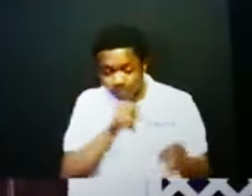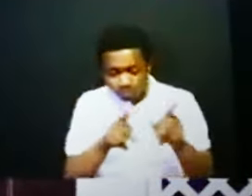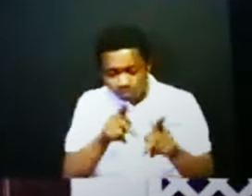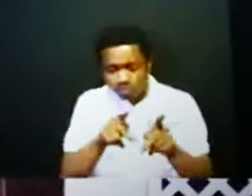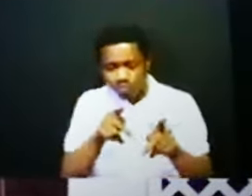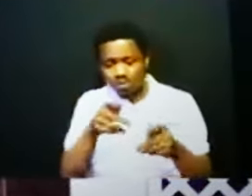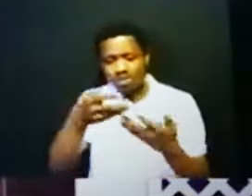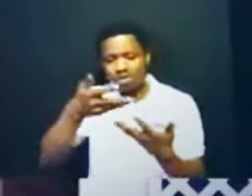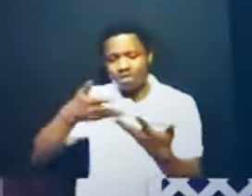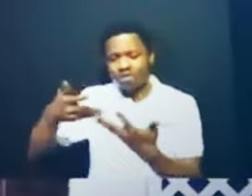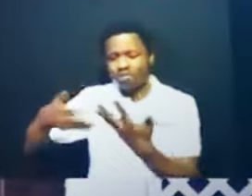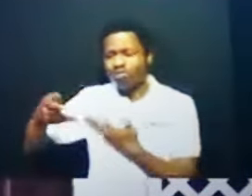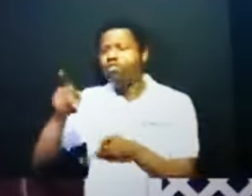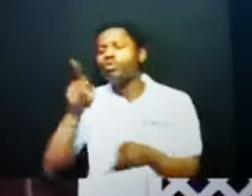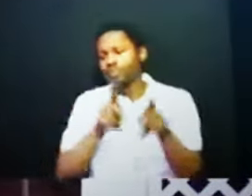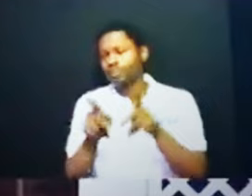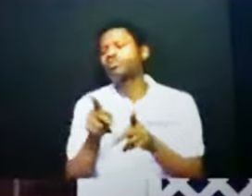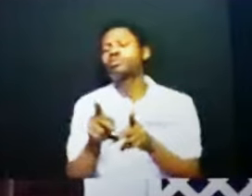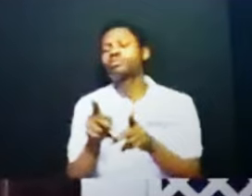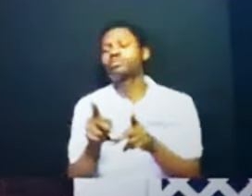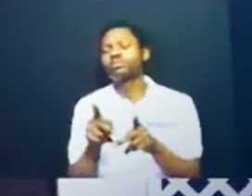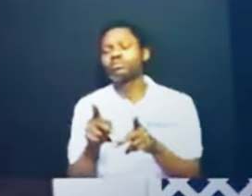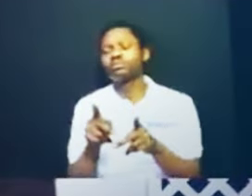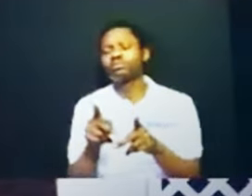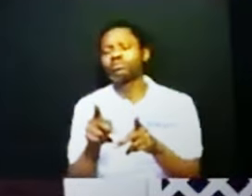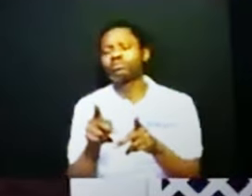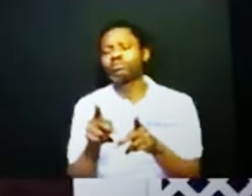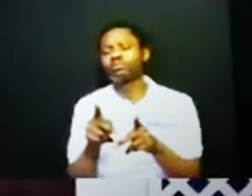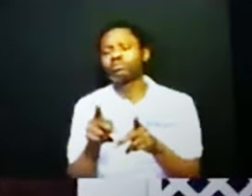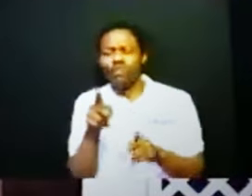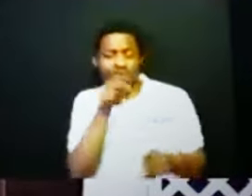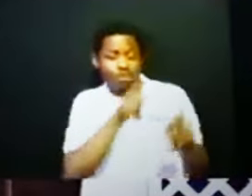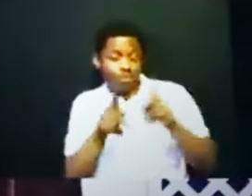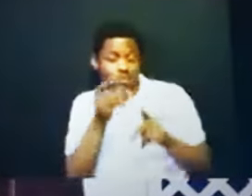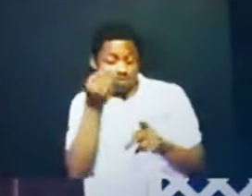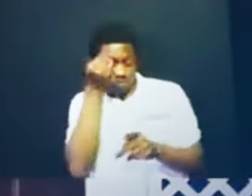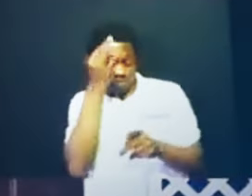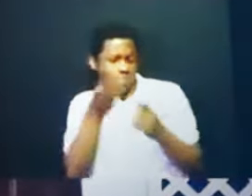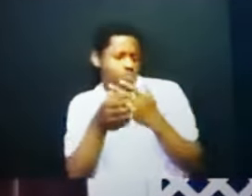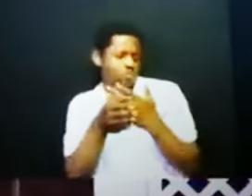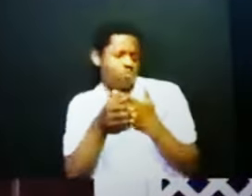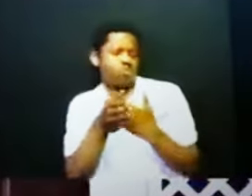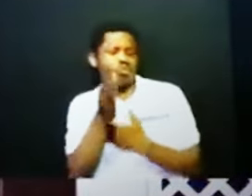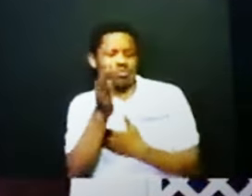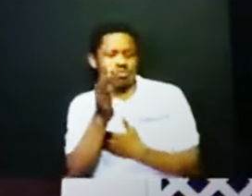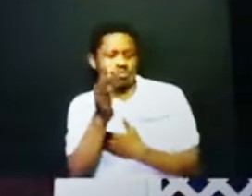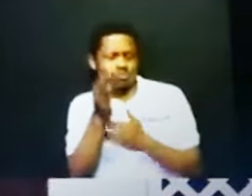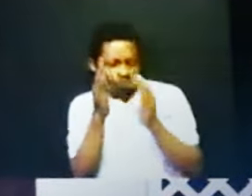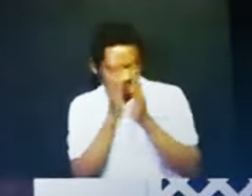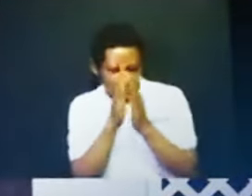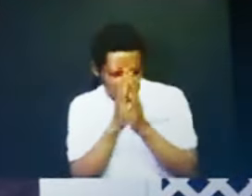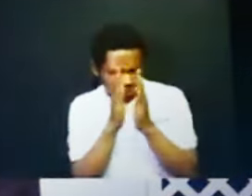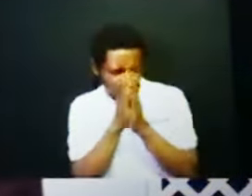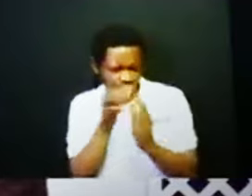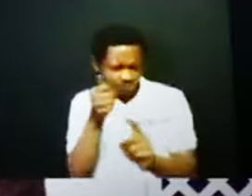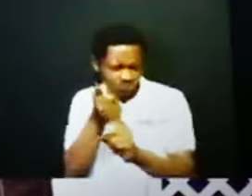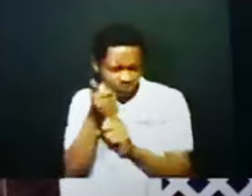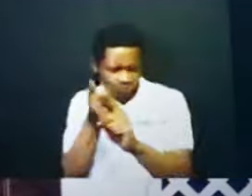the people. A people of God. Let us pray